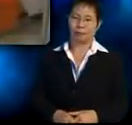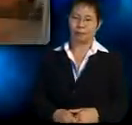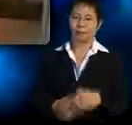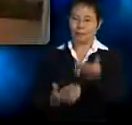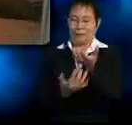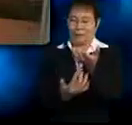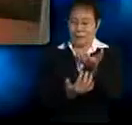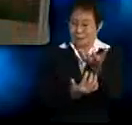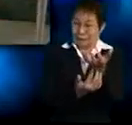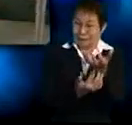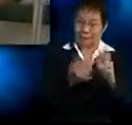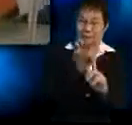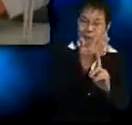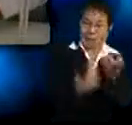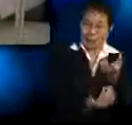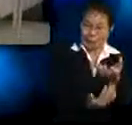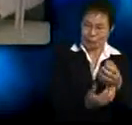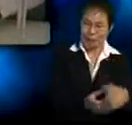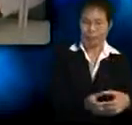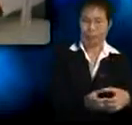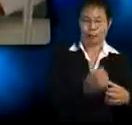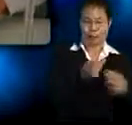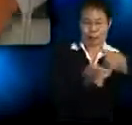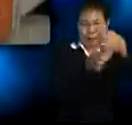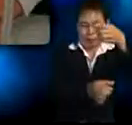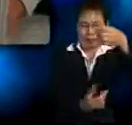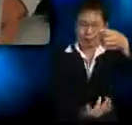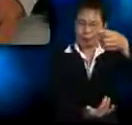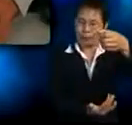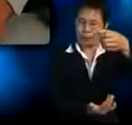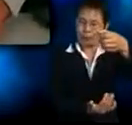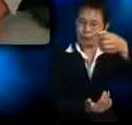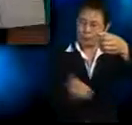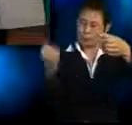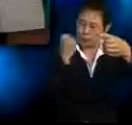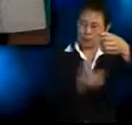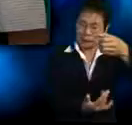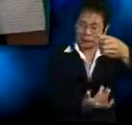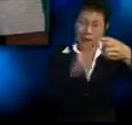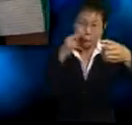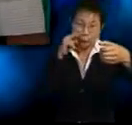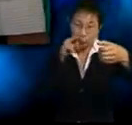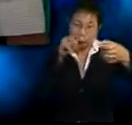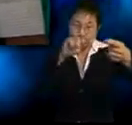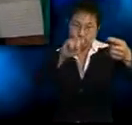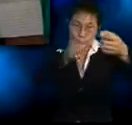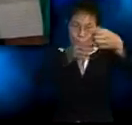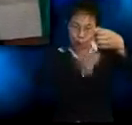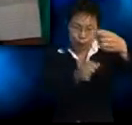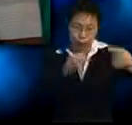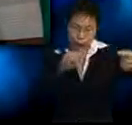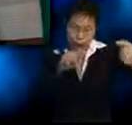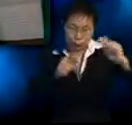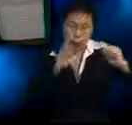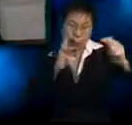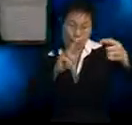Light the Bunsen burner and heat the marble chips strongly, and we will see the changes to the lime